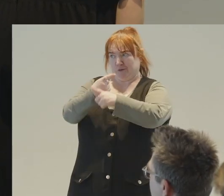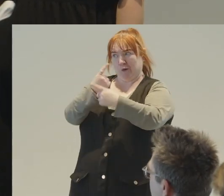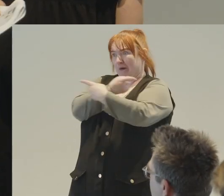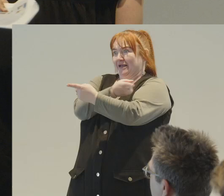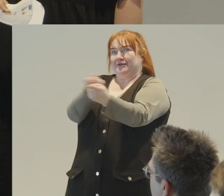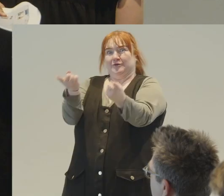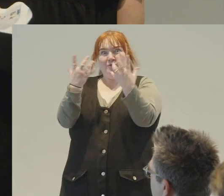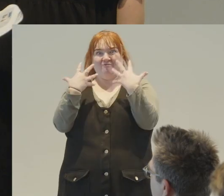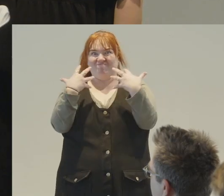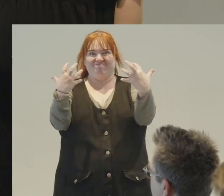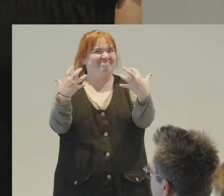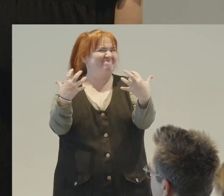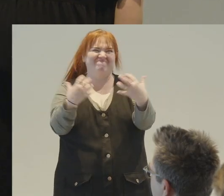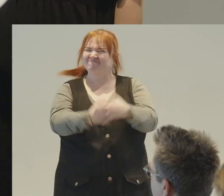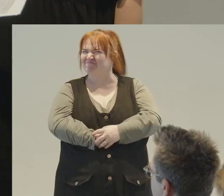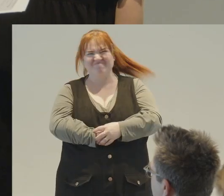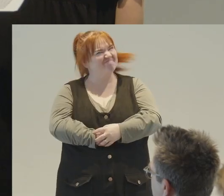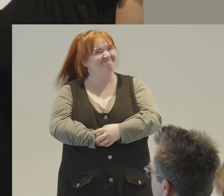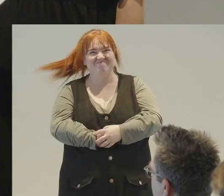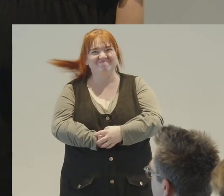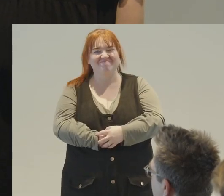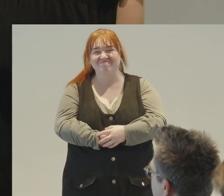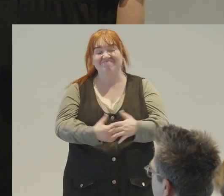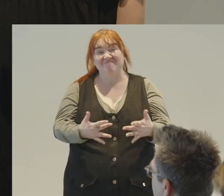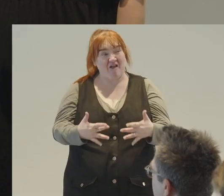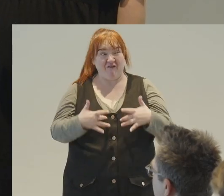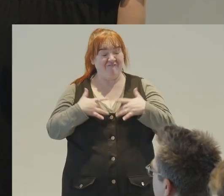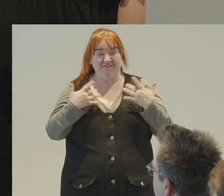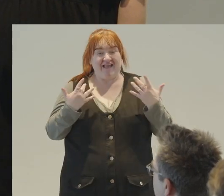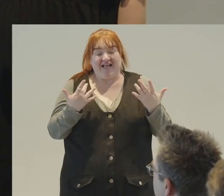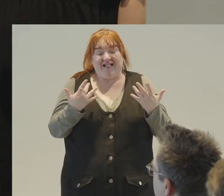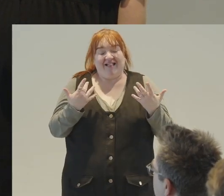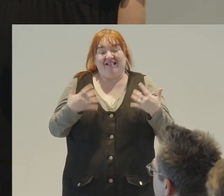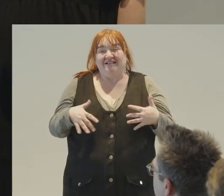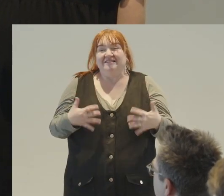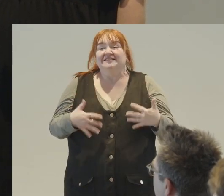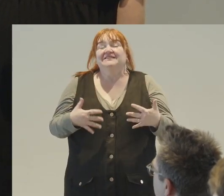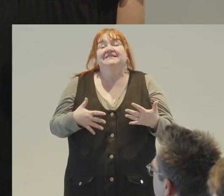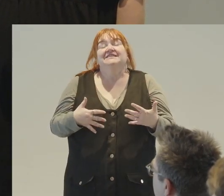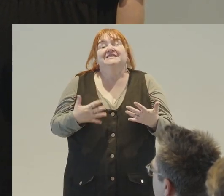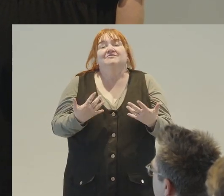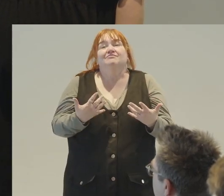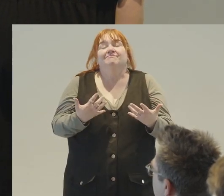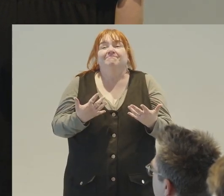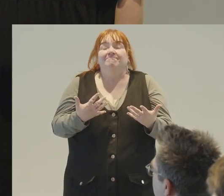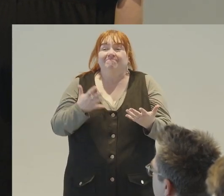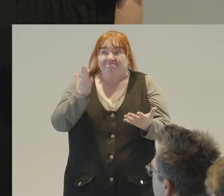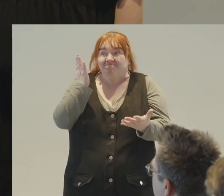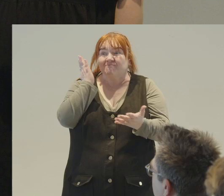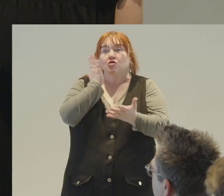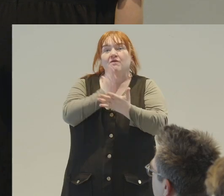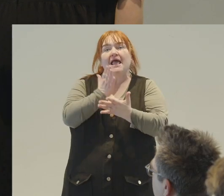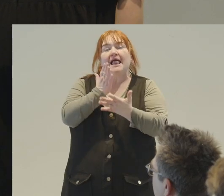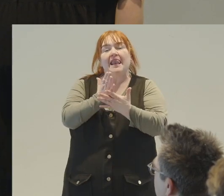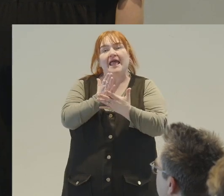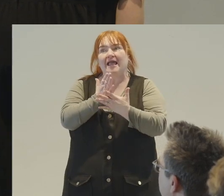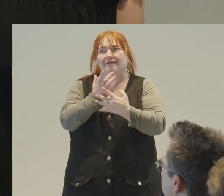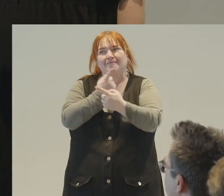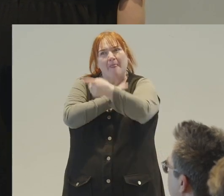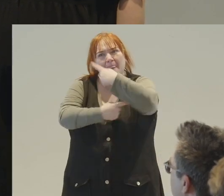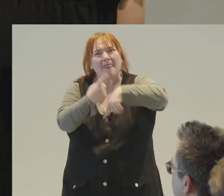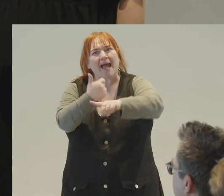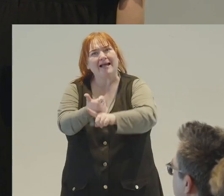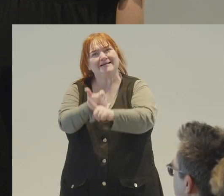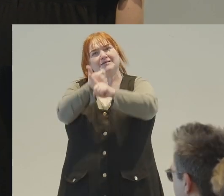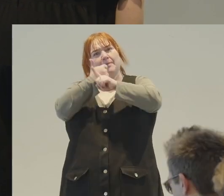front of you all right now. And yeah, it's like, it makes us stronger